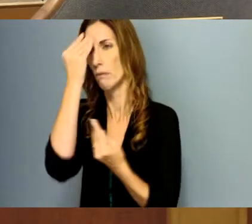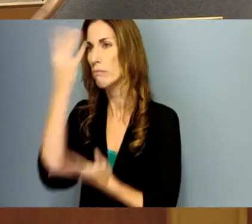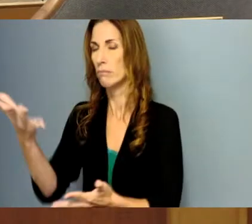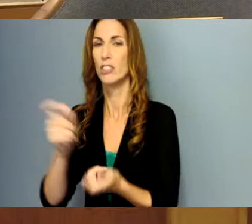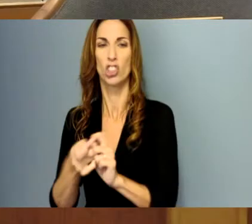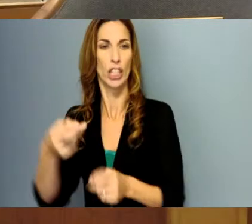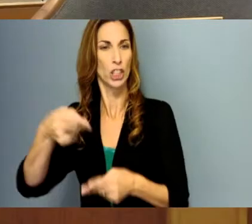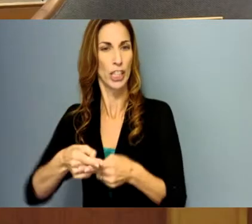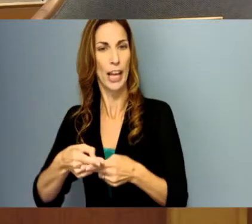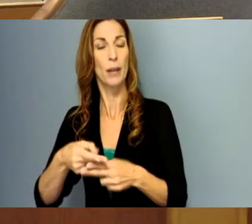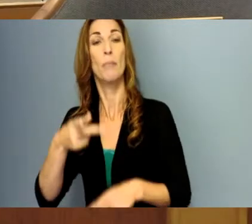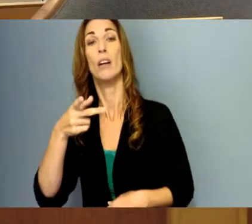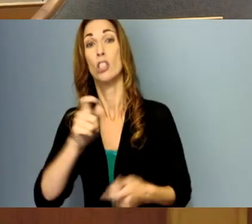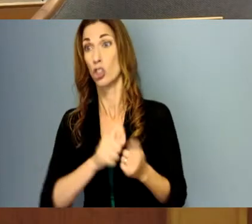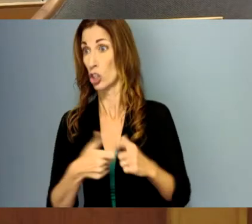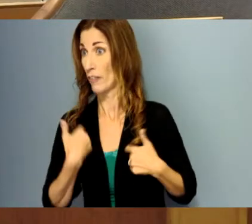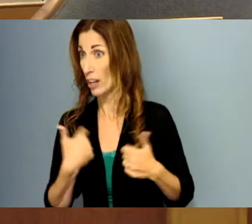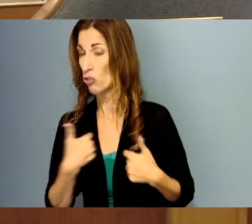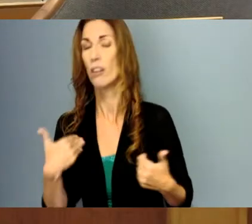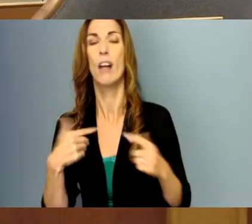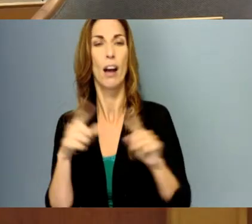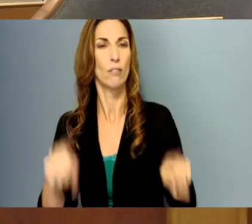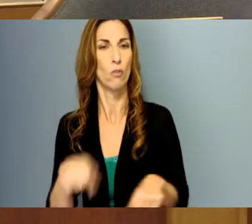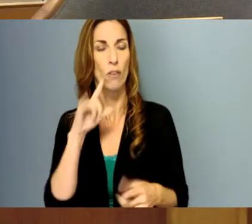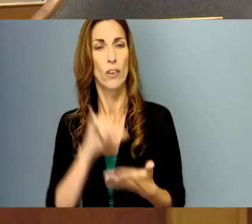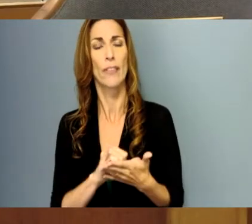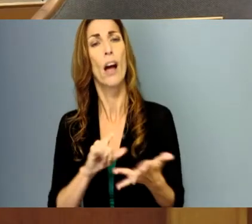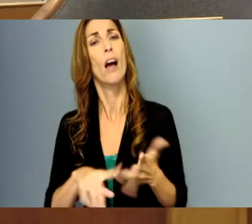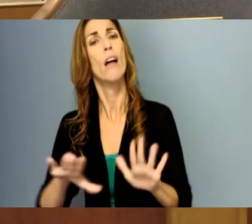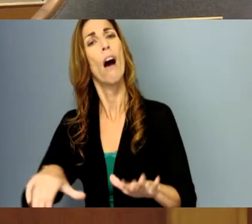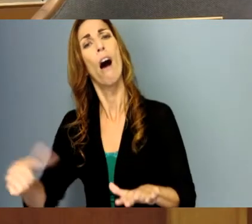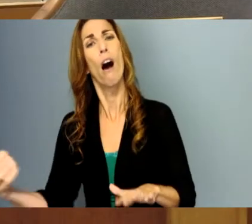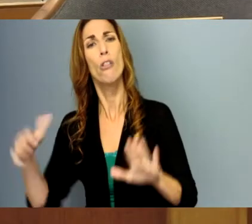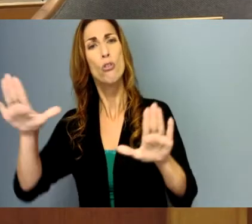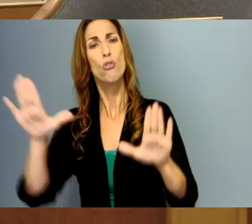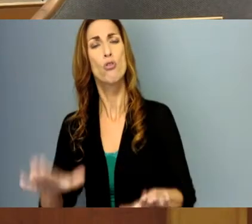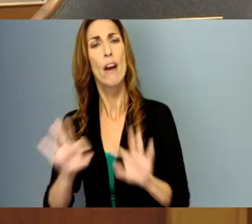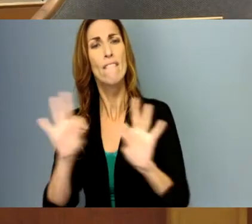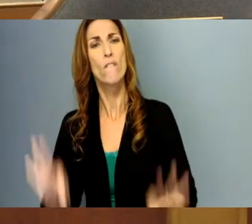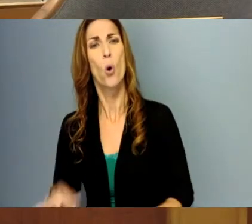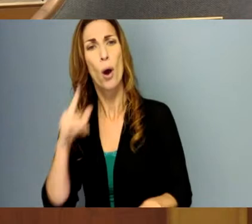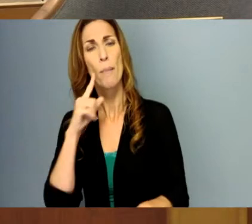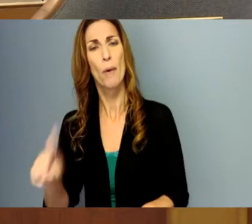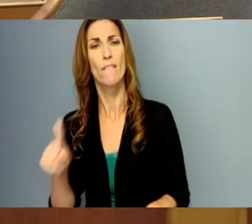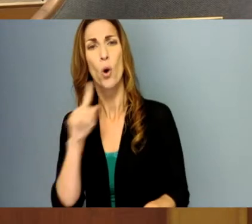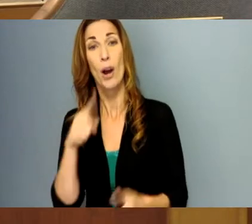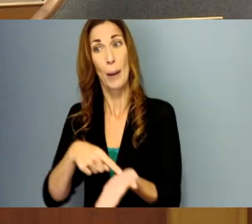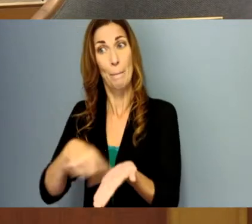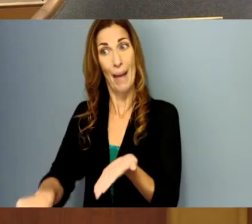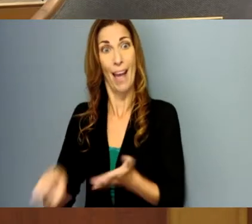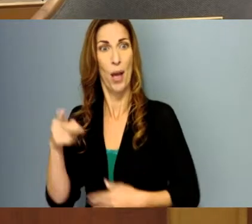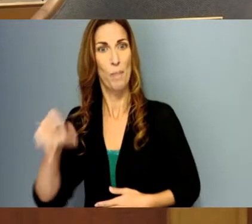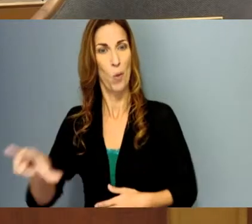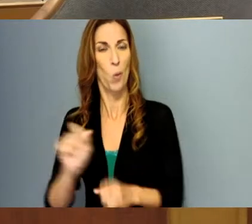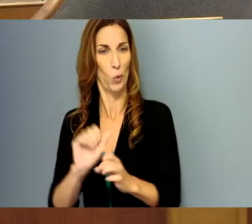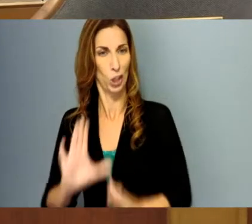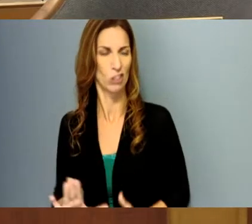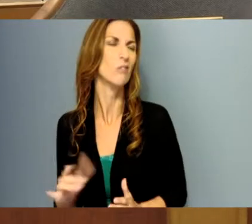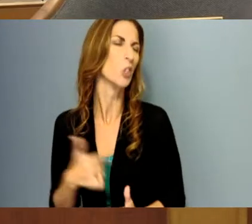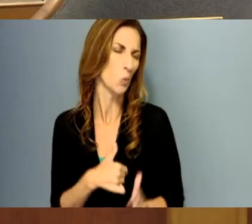for change of address. There's a really great form in here for us to pay our poll workers, and we fill that